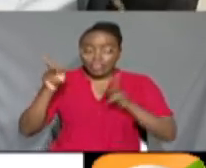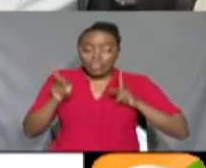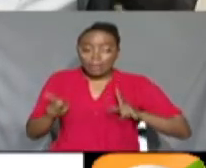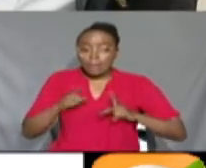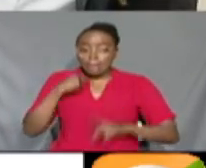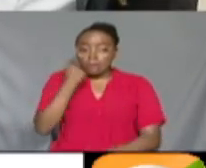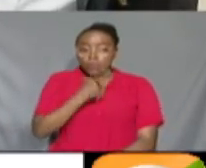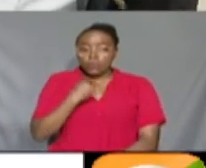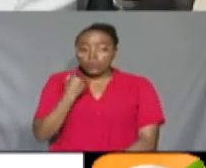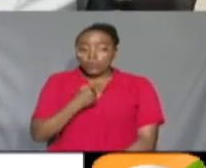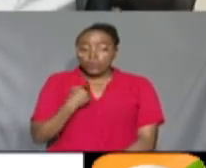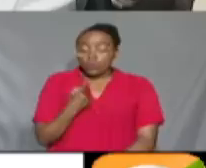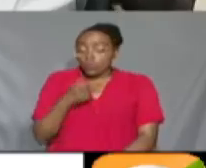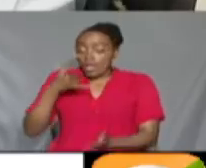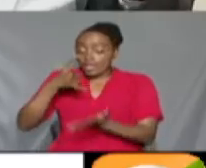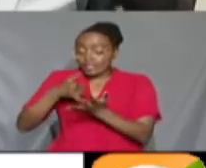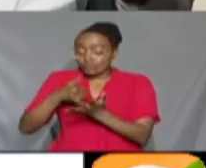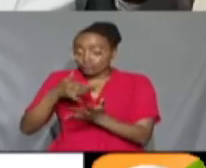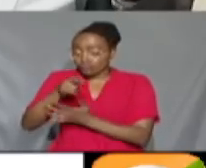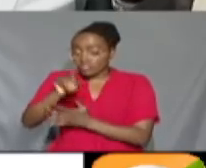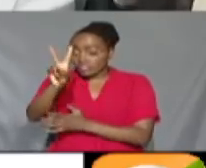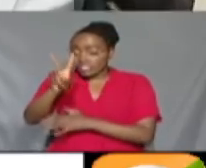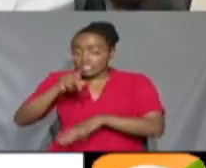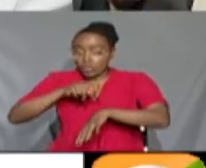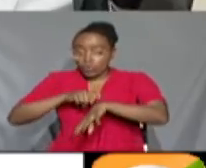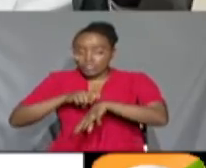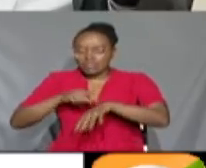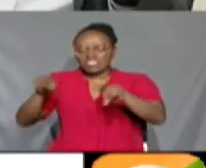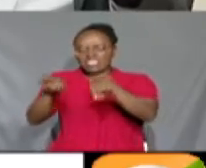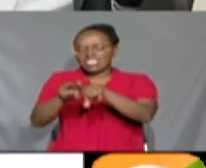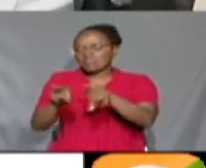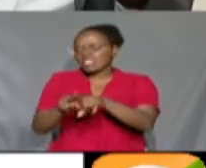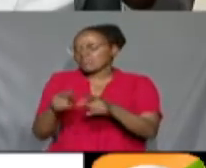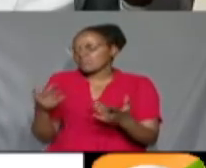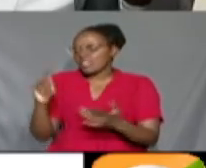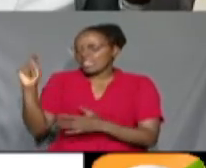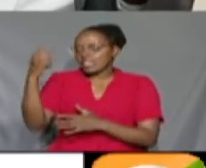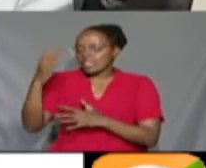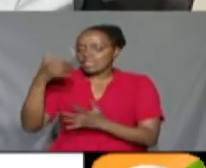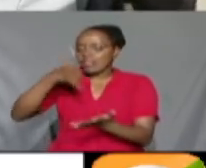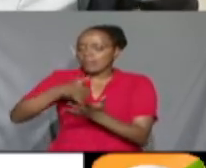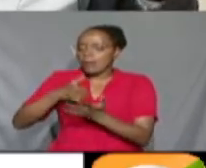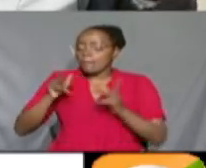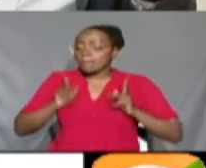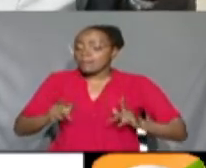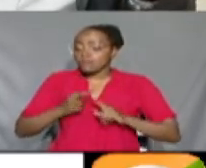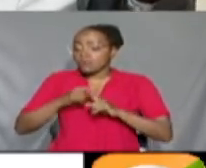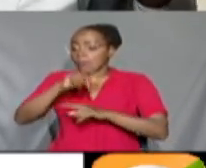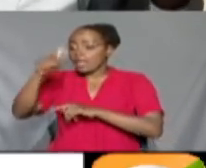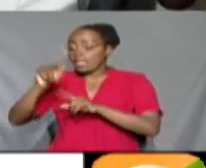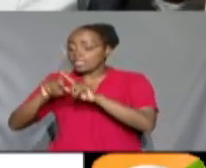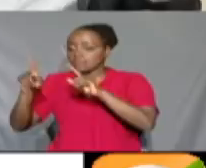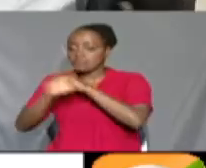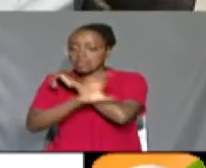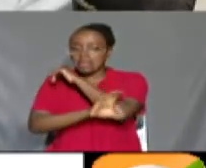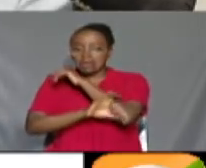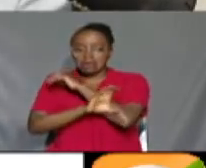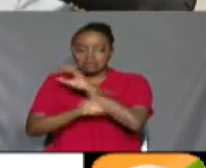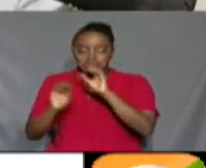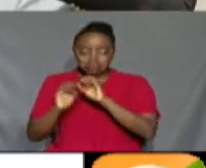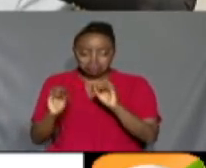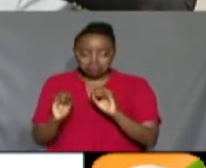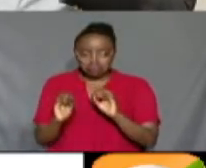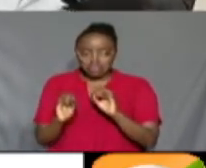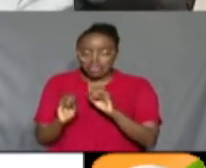who are being engaged in this second phase are still Kenyans. They're not engaging people from another country. So whichever report